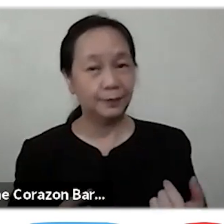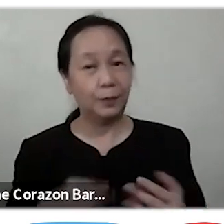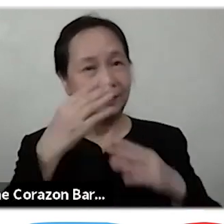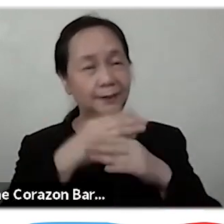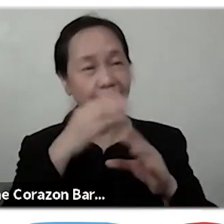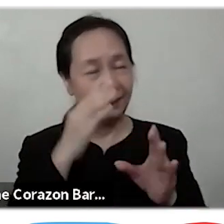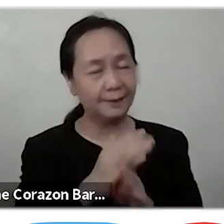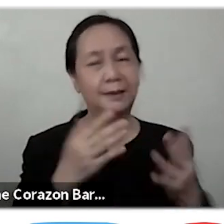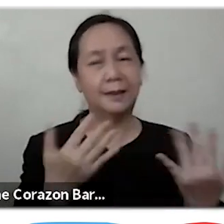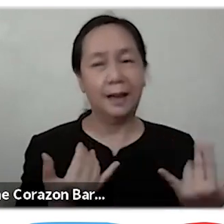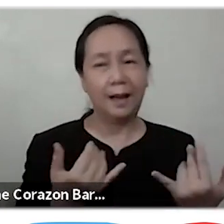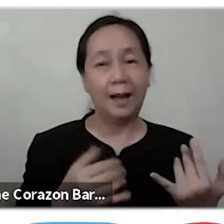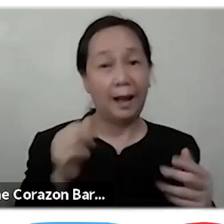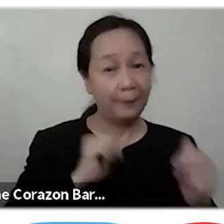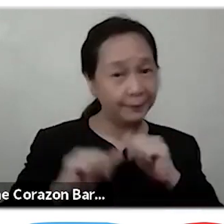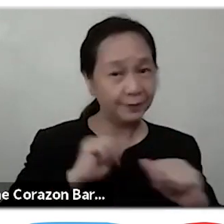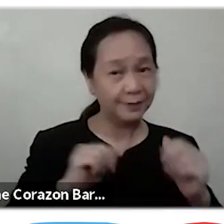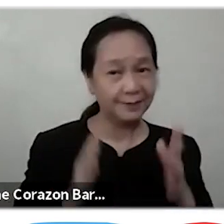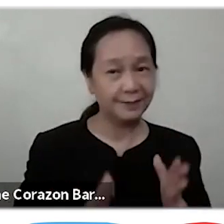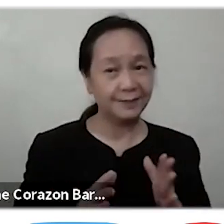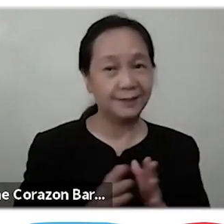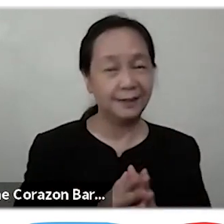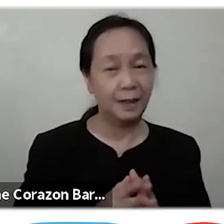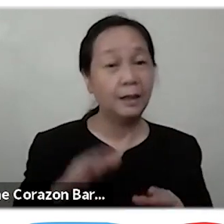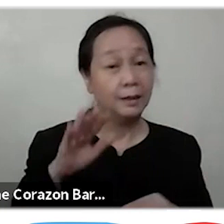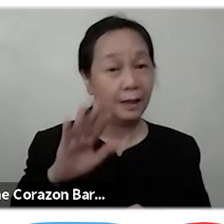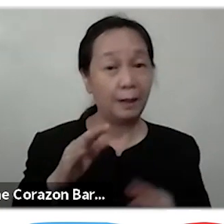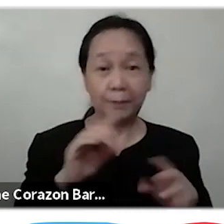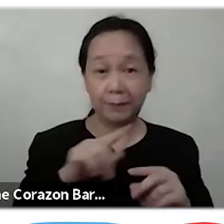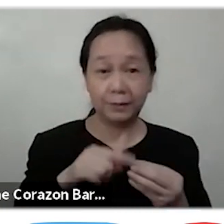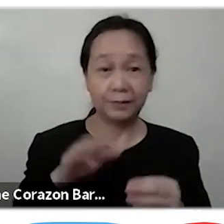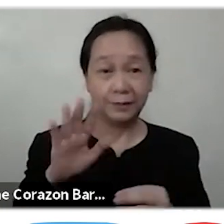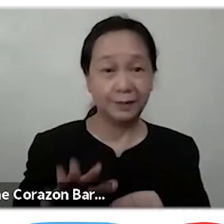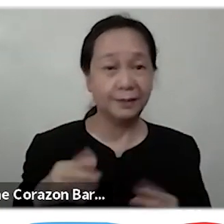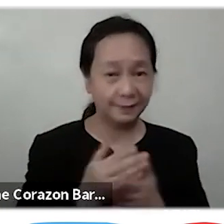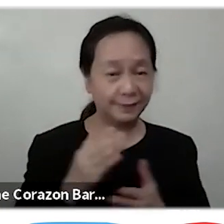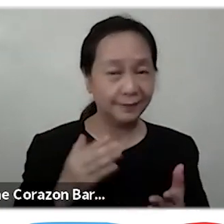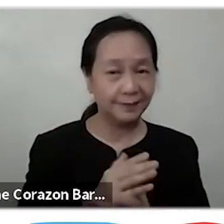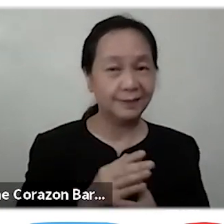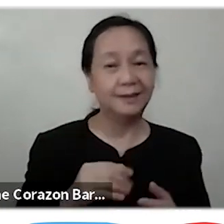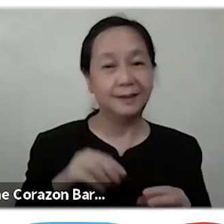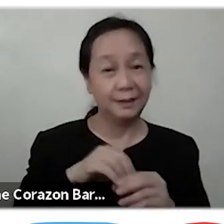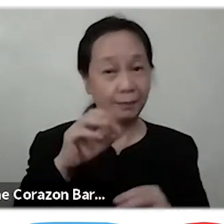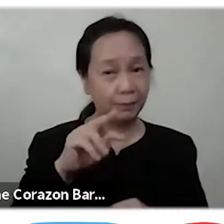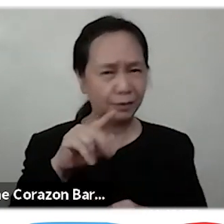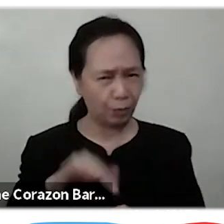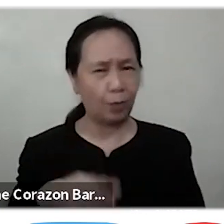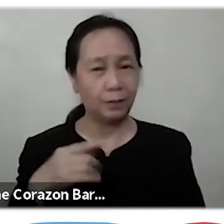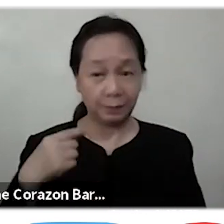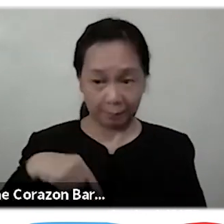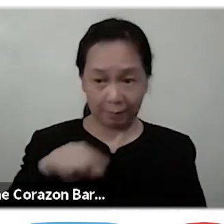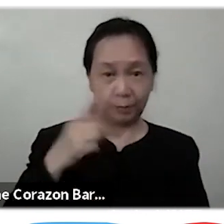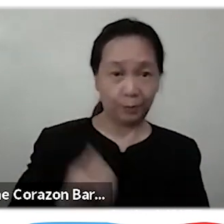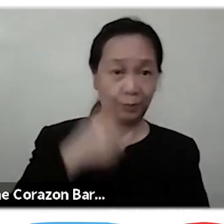on the topic child rights in federal Nepal. And we won the first prize in that video making competition. So this was the thing